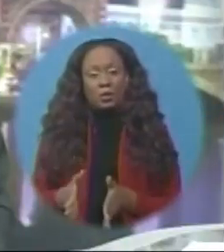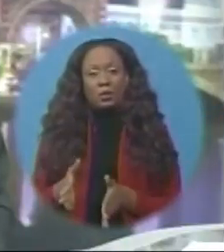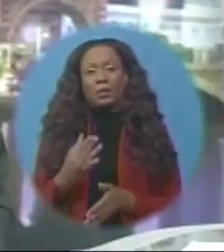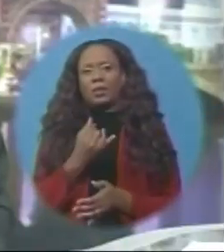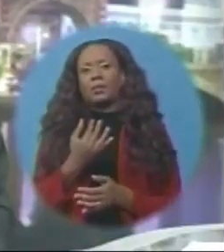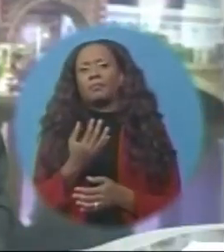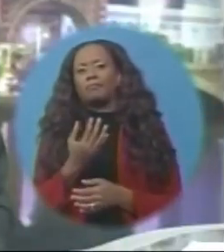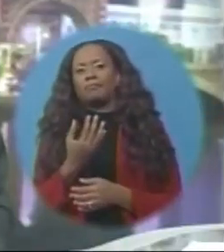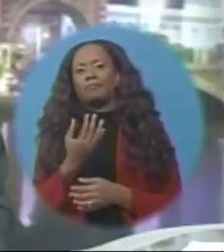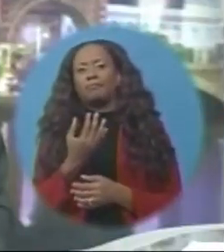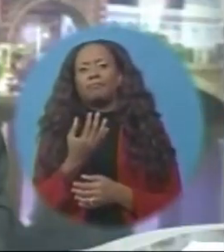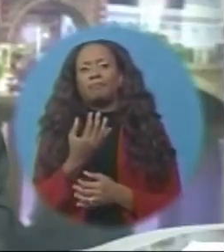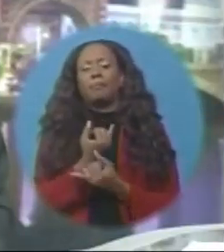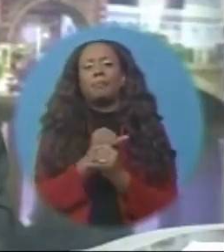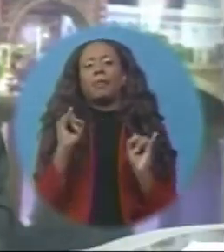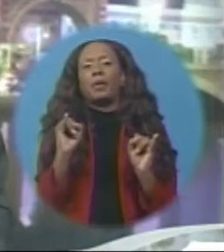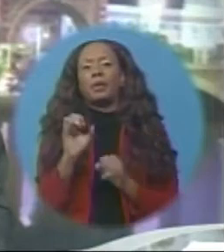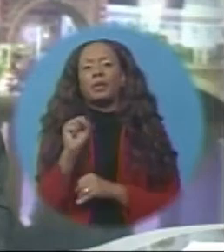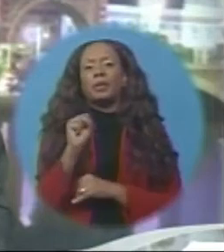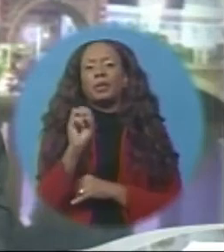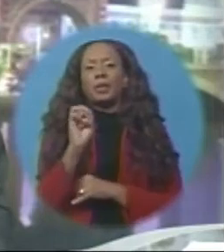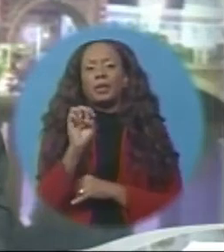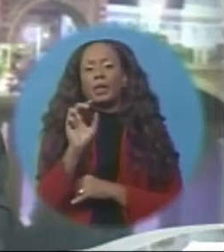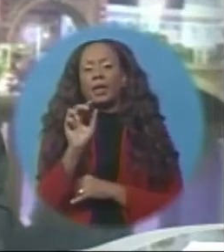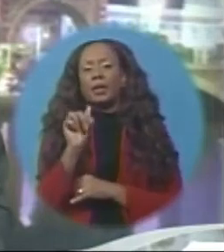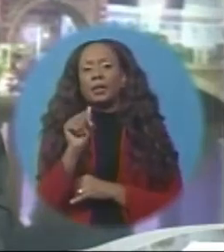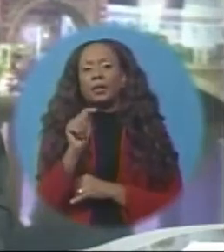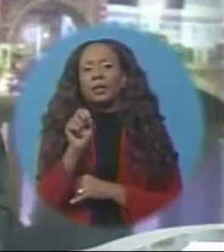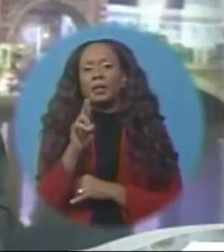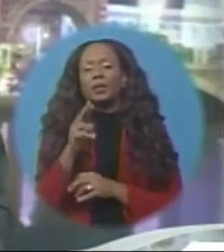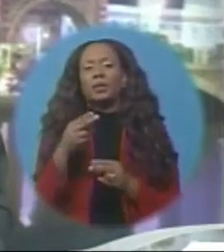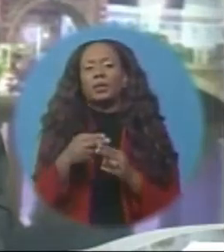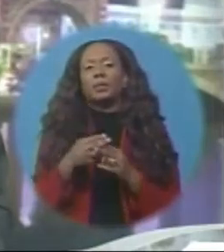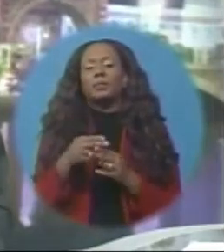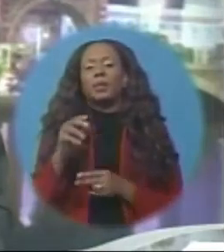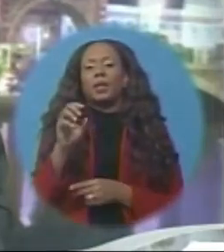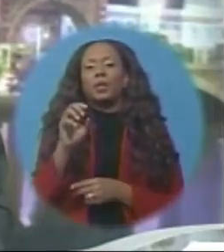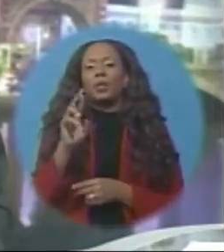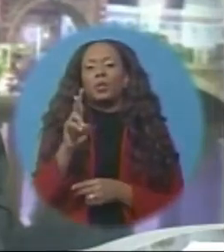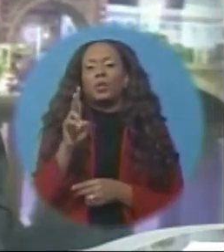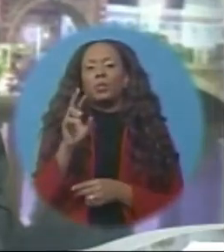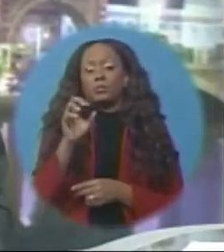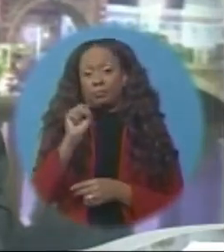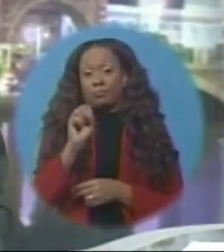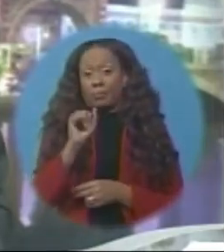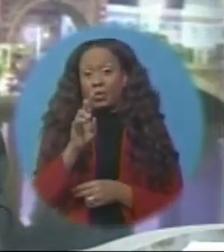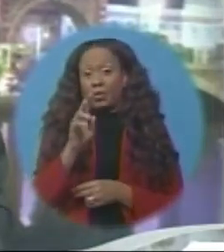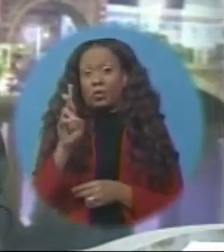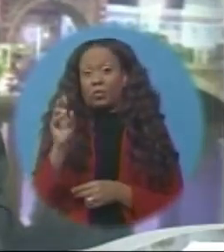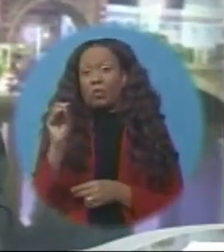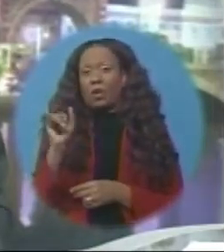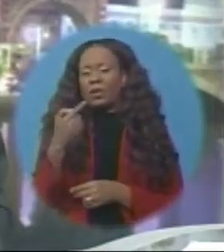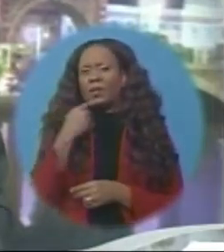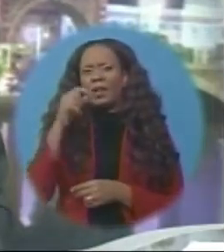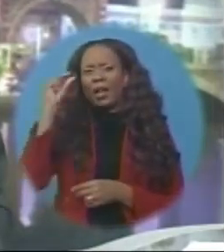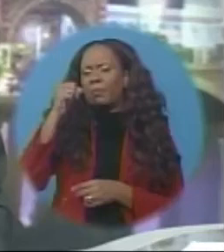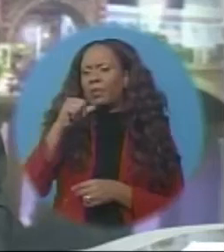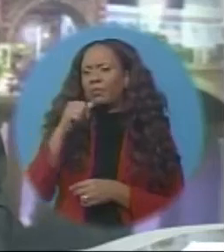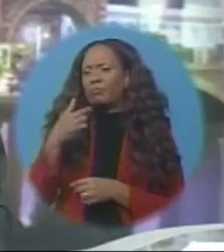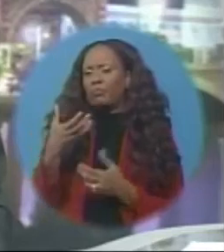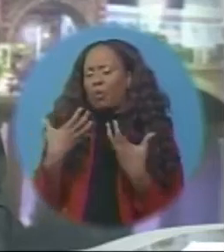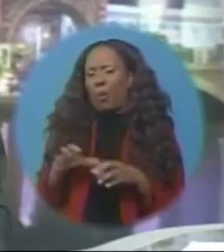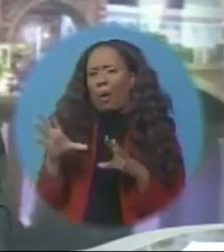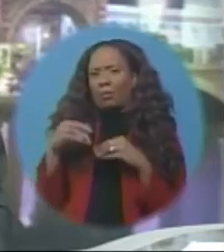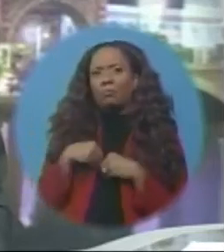independent senators Roy Chapman says government's refusal to accept suggestions from those outside the party is a major setback for